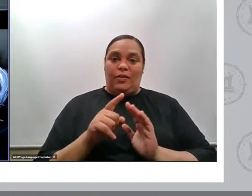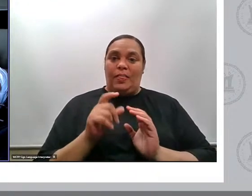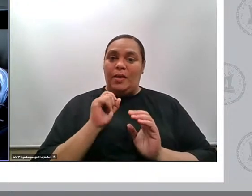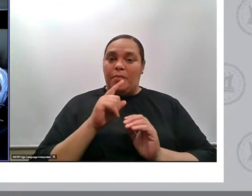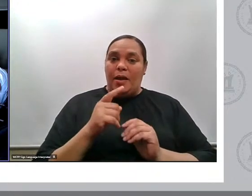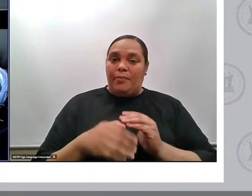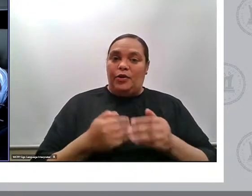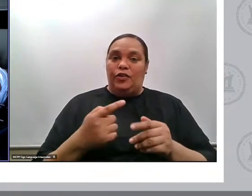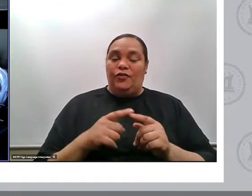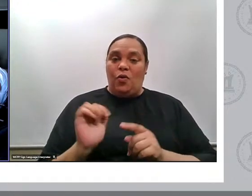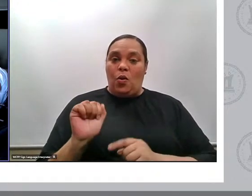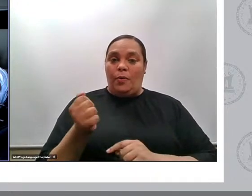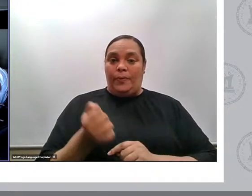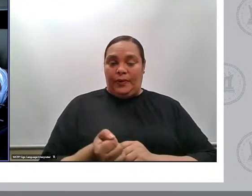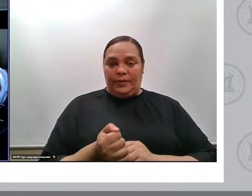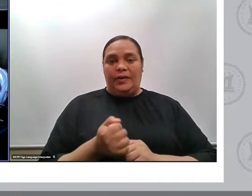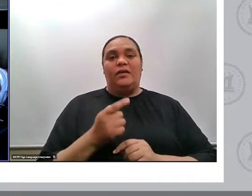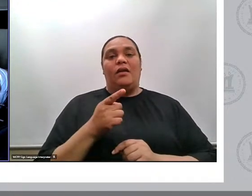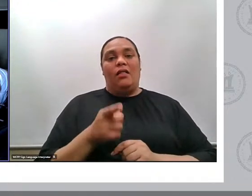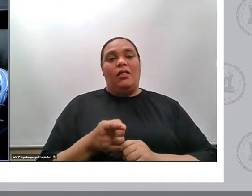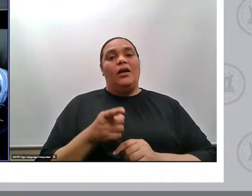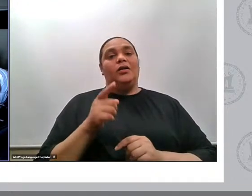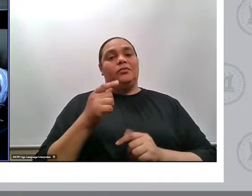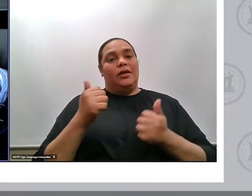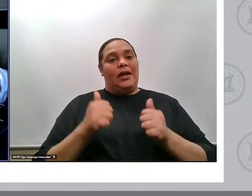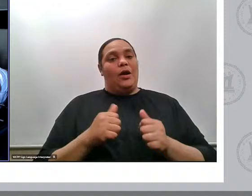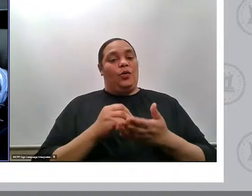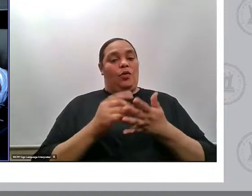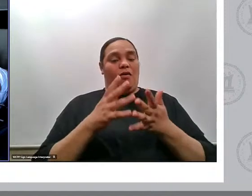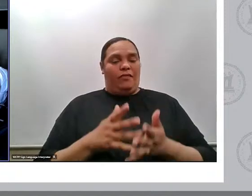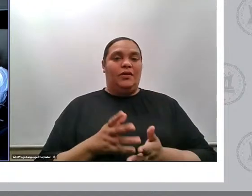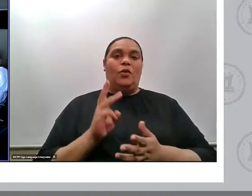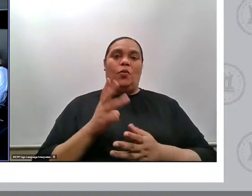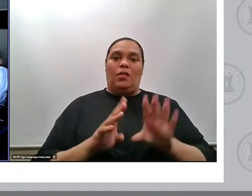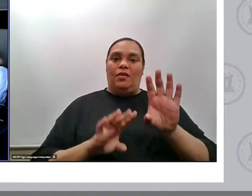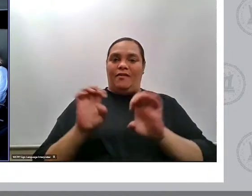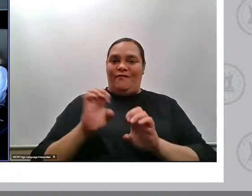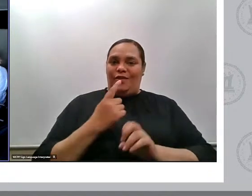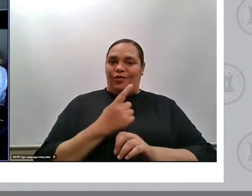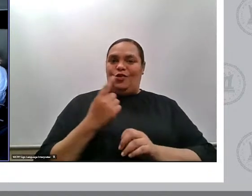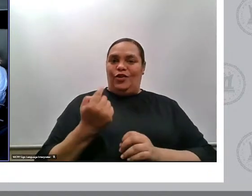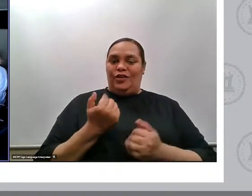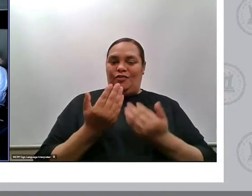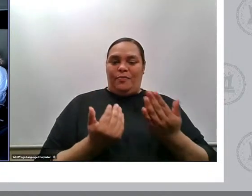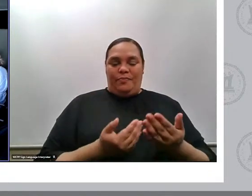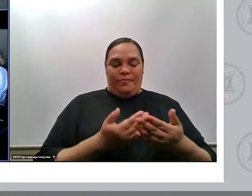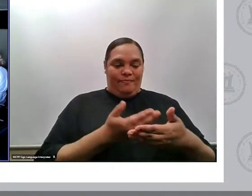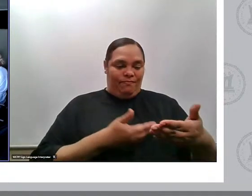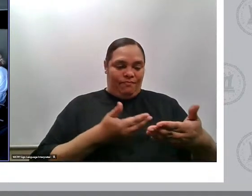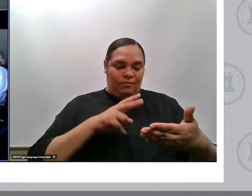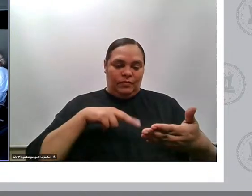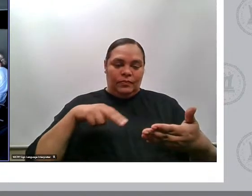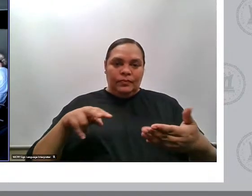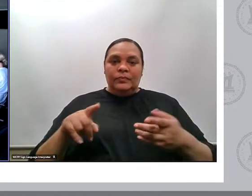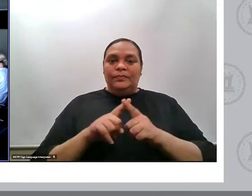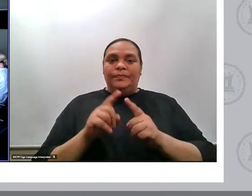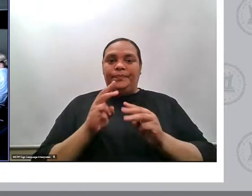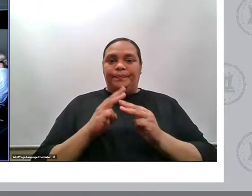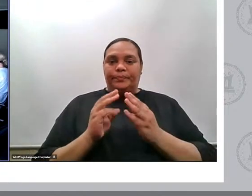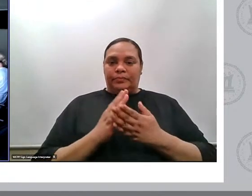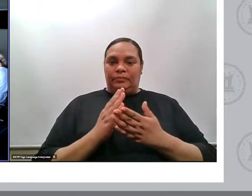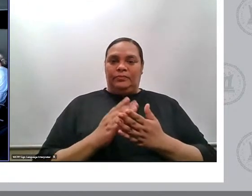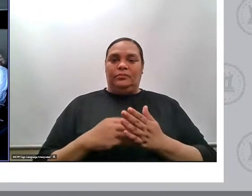procedure for appointment, the designated accounting officer shall evaluate each application referred to in